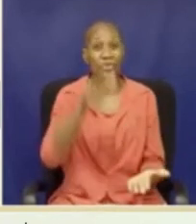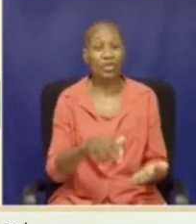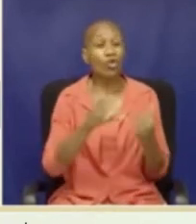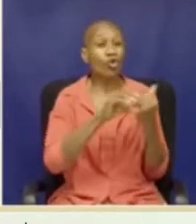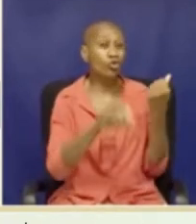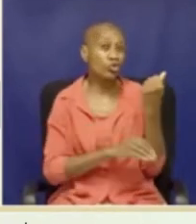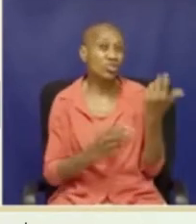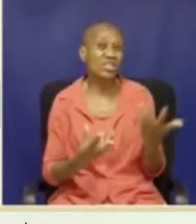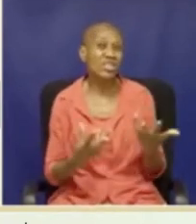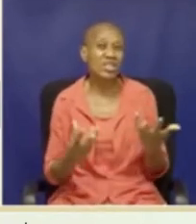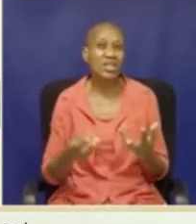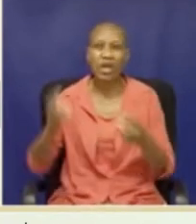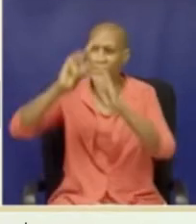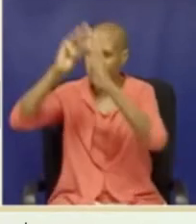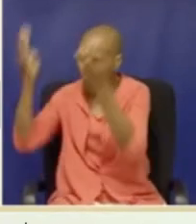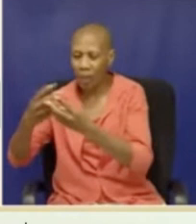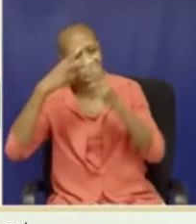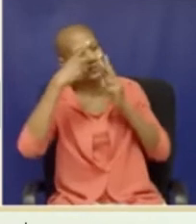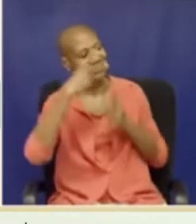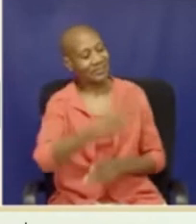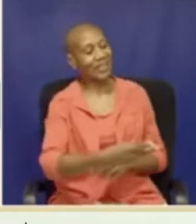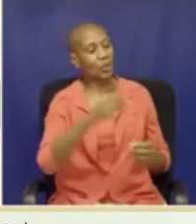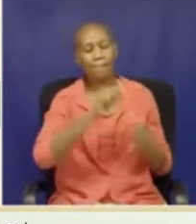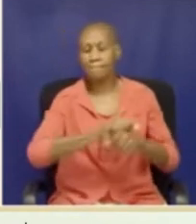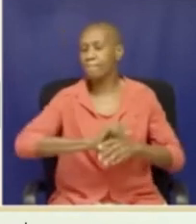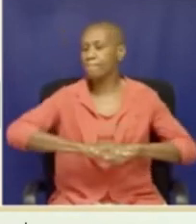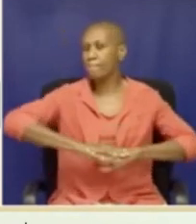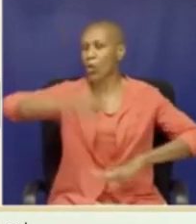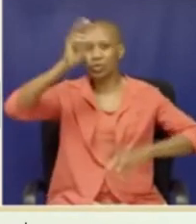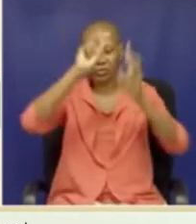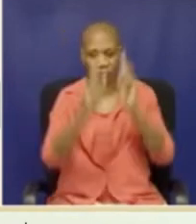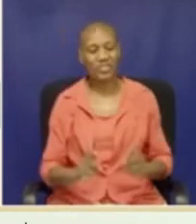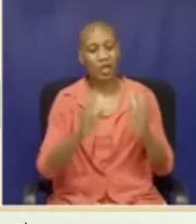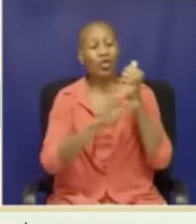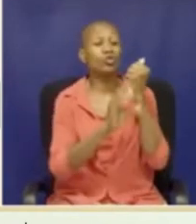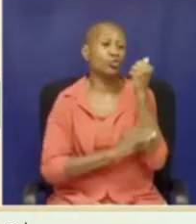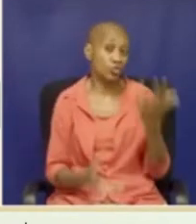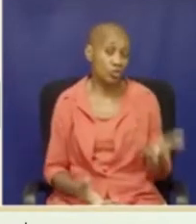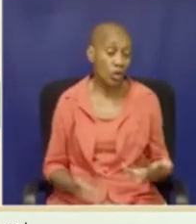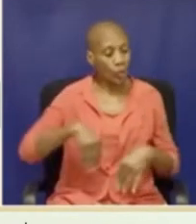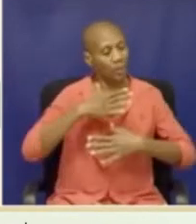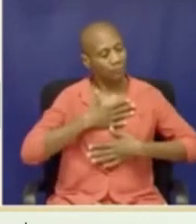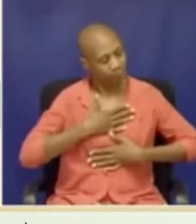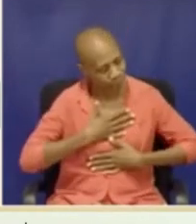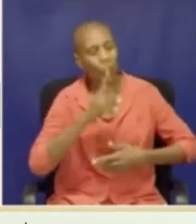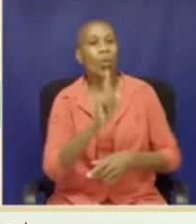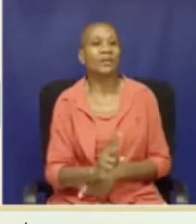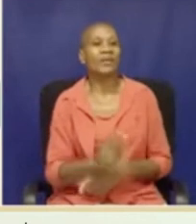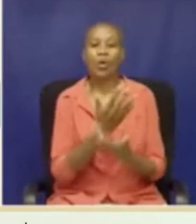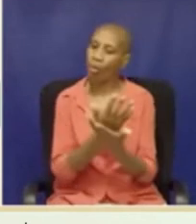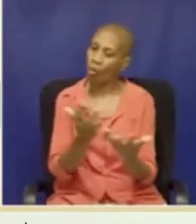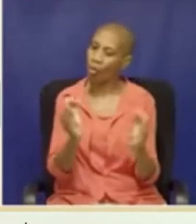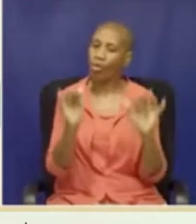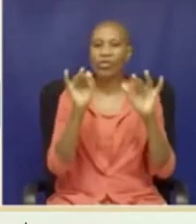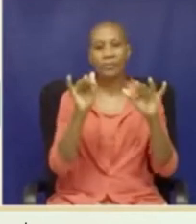its adoption, it has been hailed all over the world as one of the most liberal and forward-looking constitutions. We appreciate